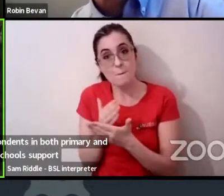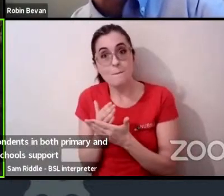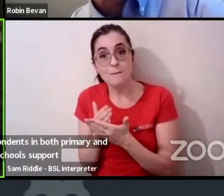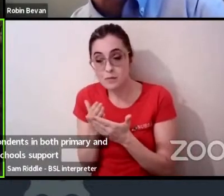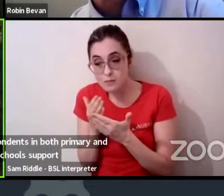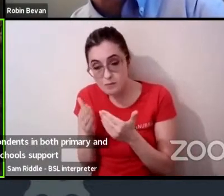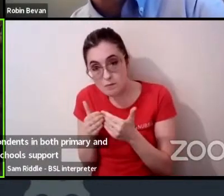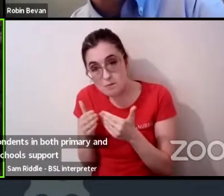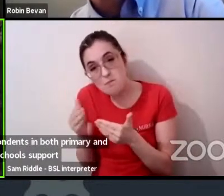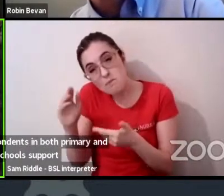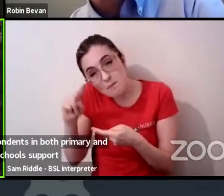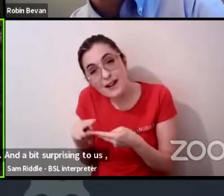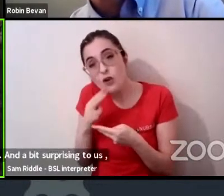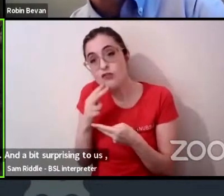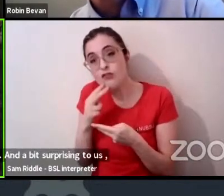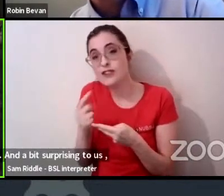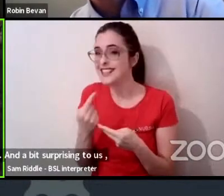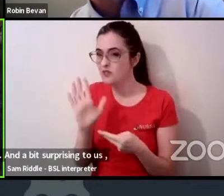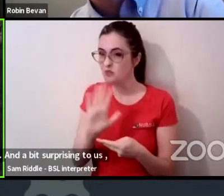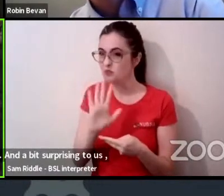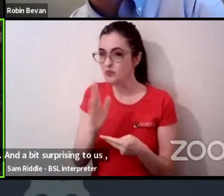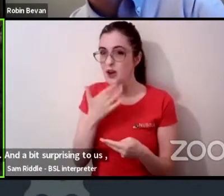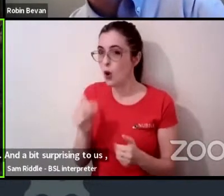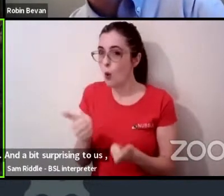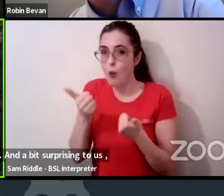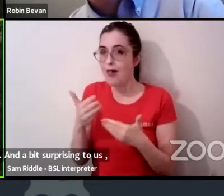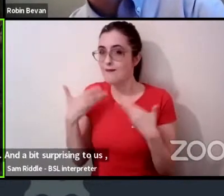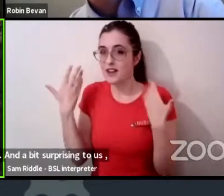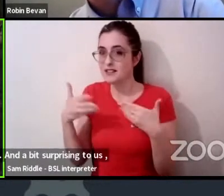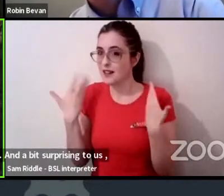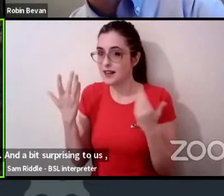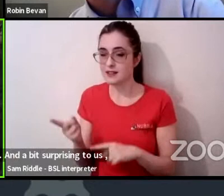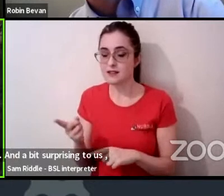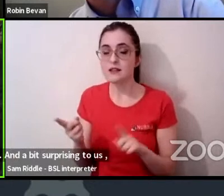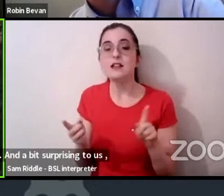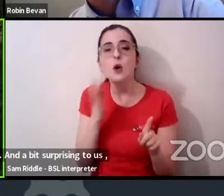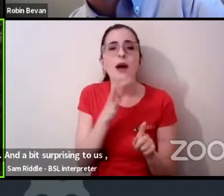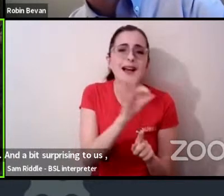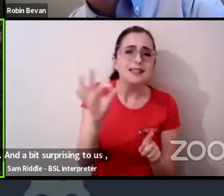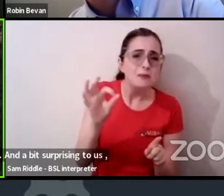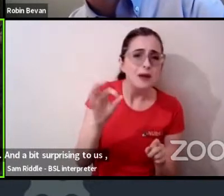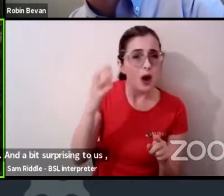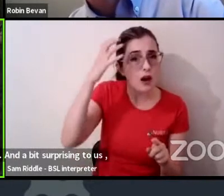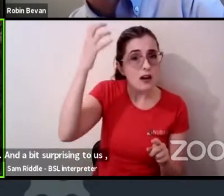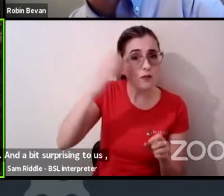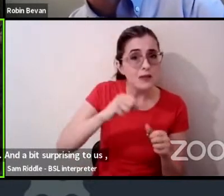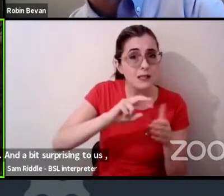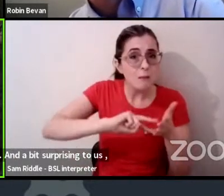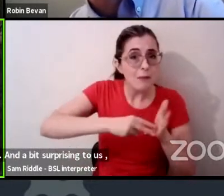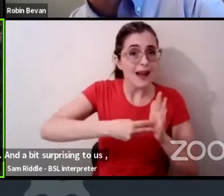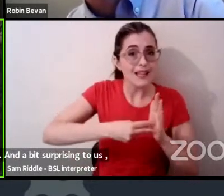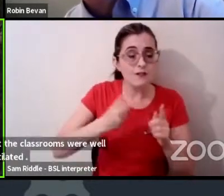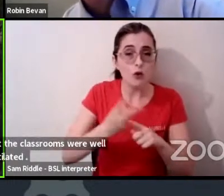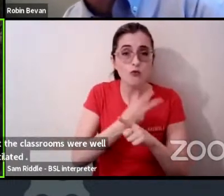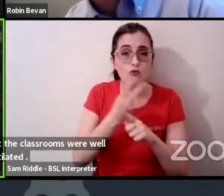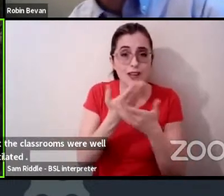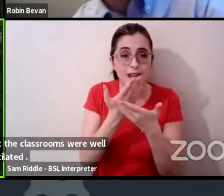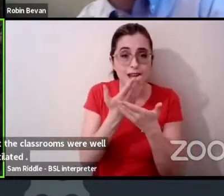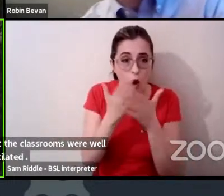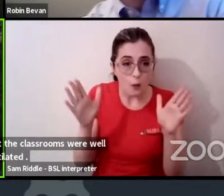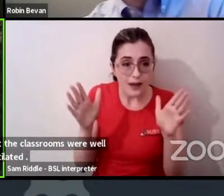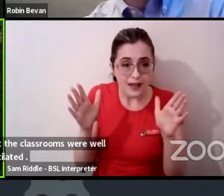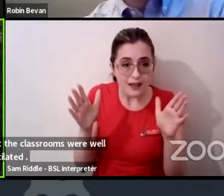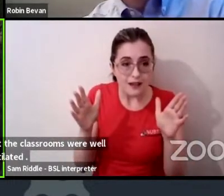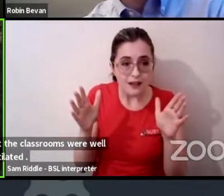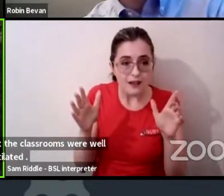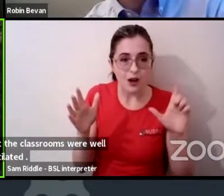well ventilated. We asked about the feelings about the government's plans for reopening. And I'm just going to close down